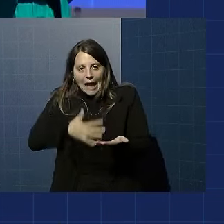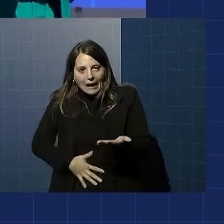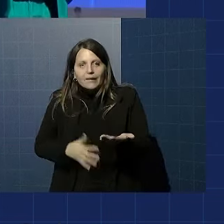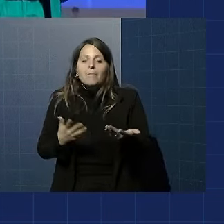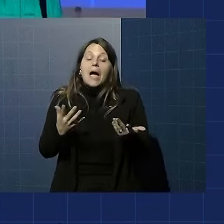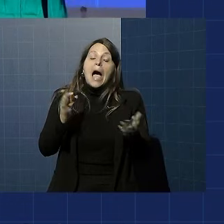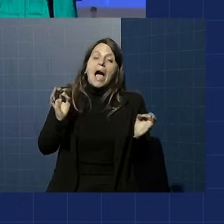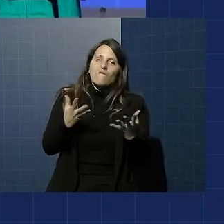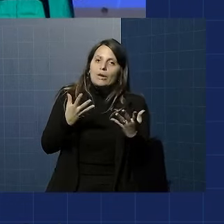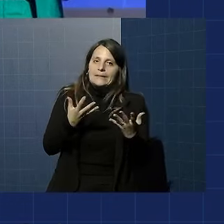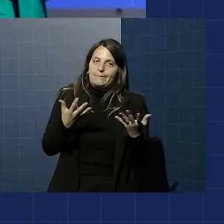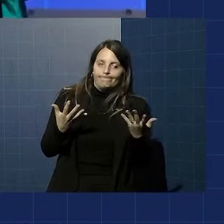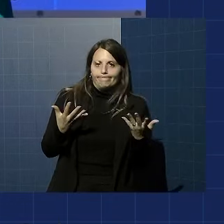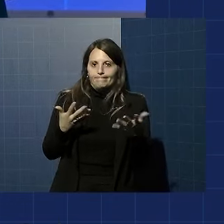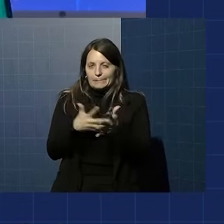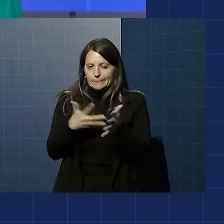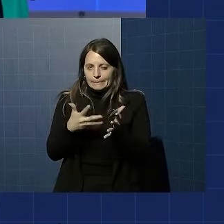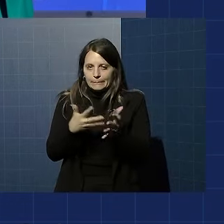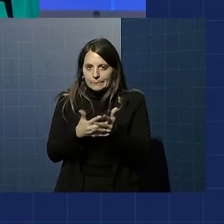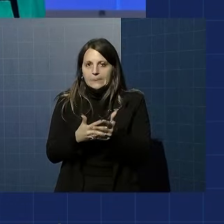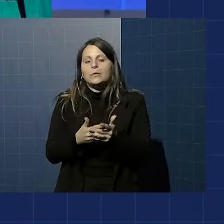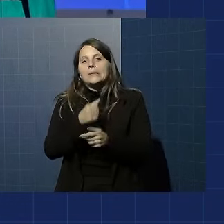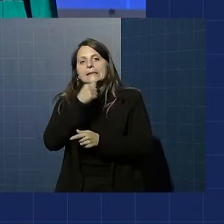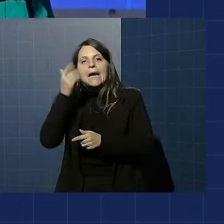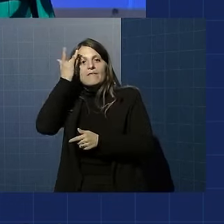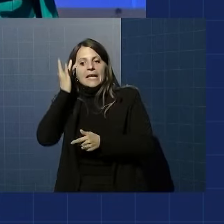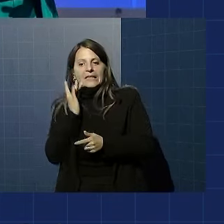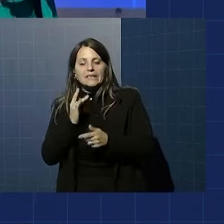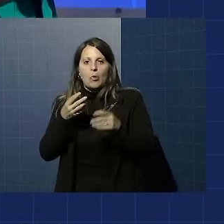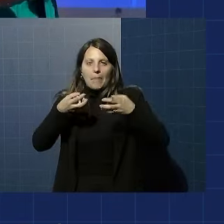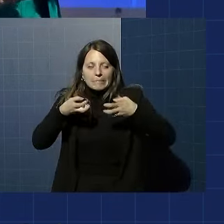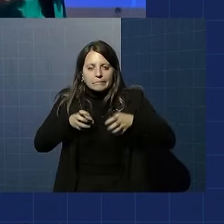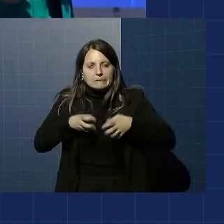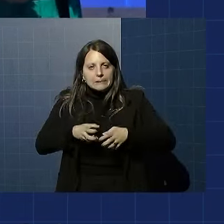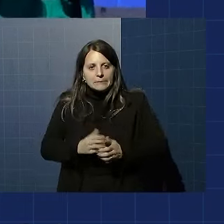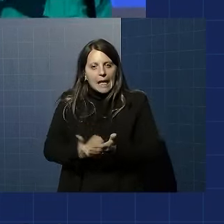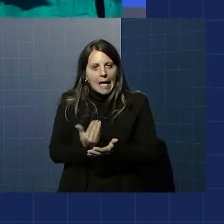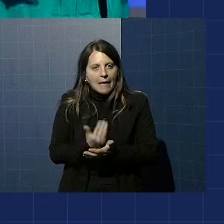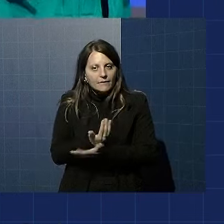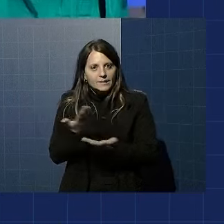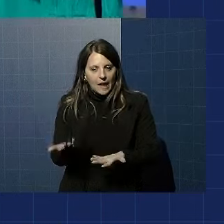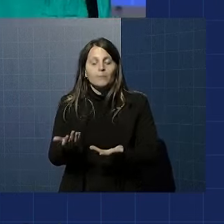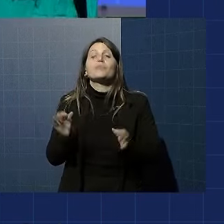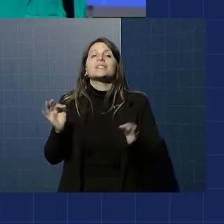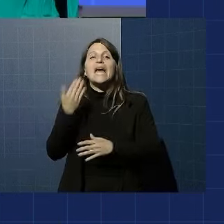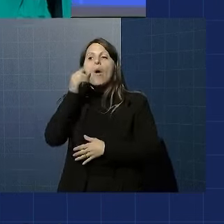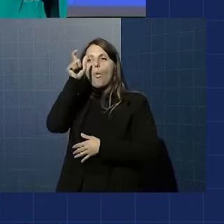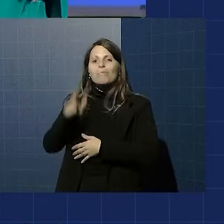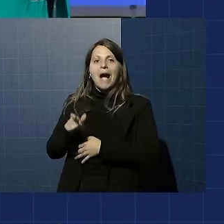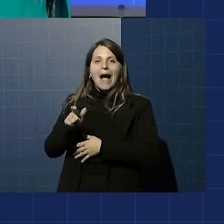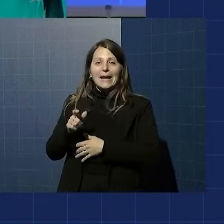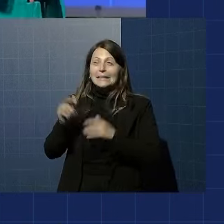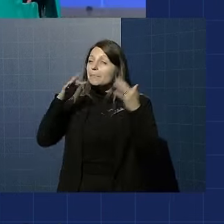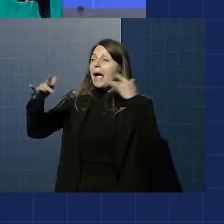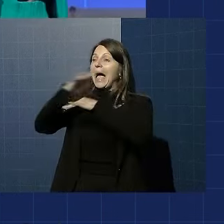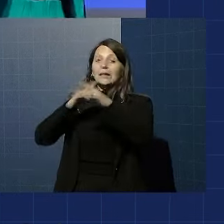humans into space, especially if we do it for longer periods of time. Now, if we look at